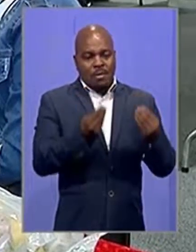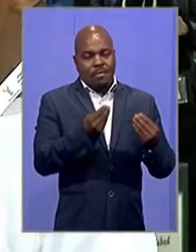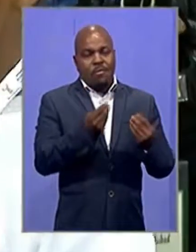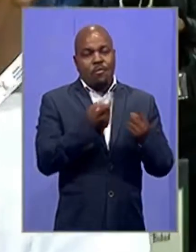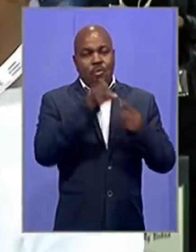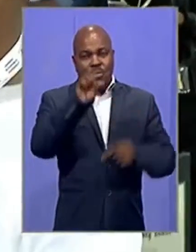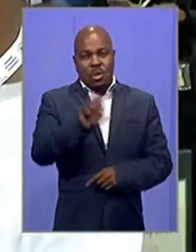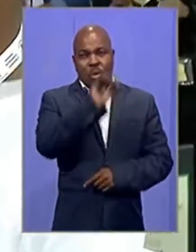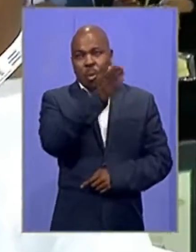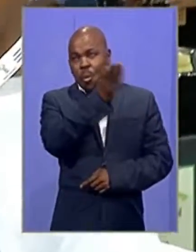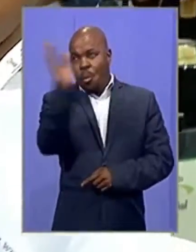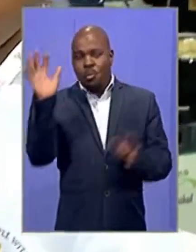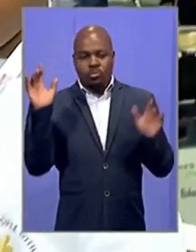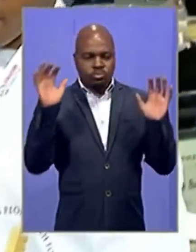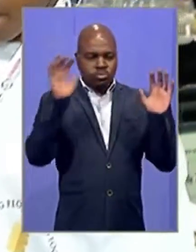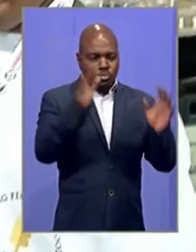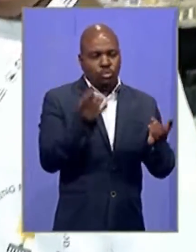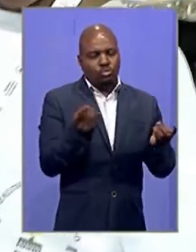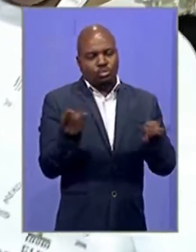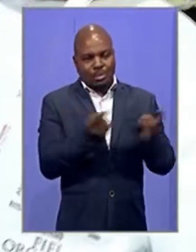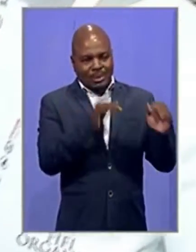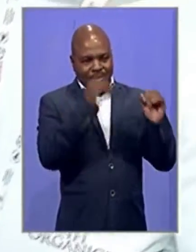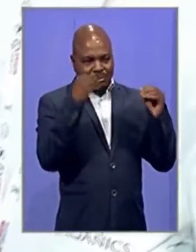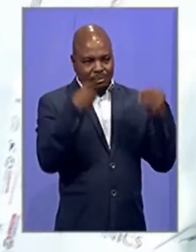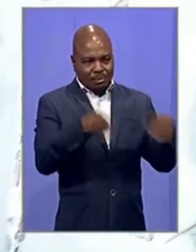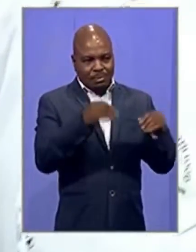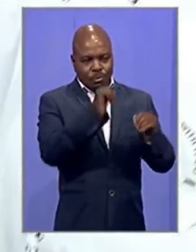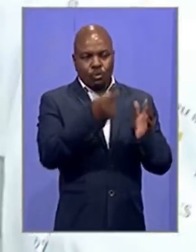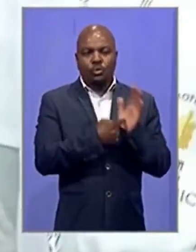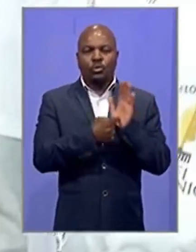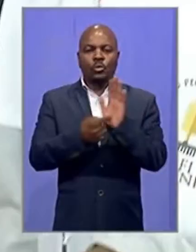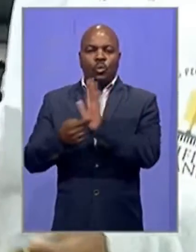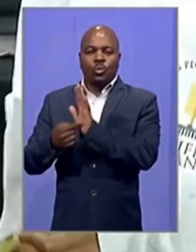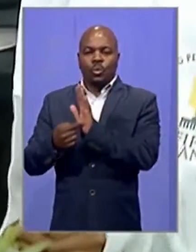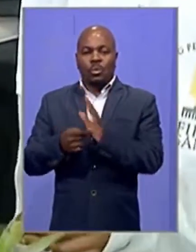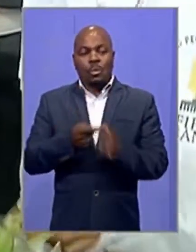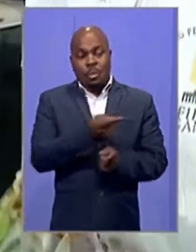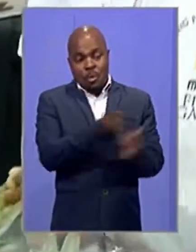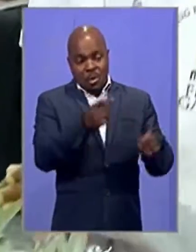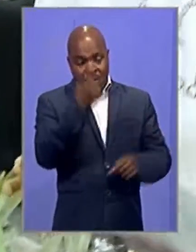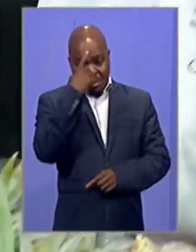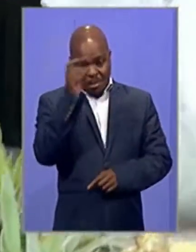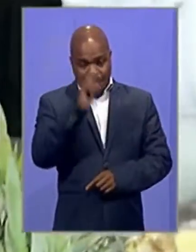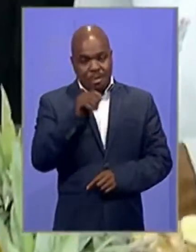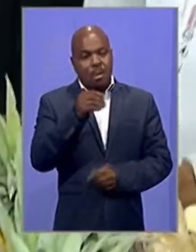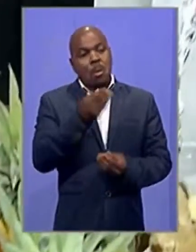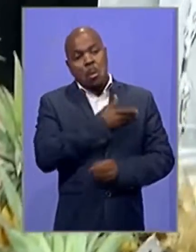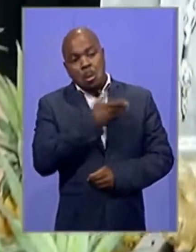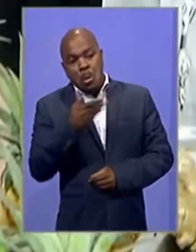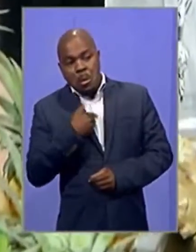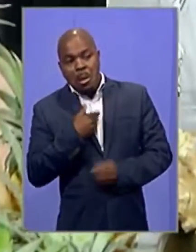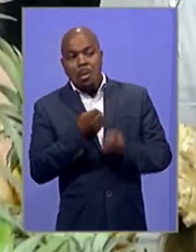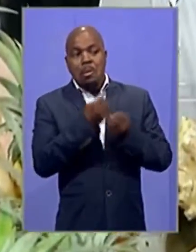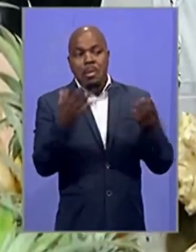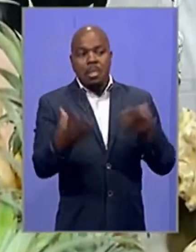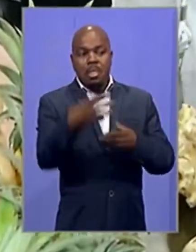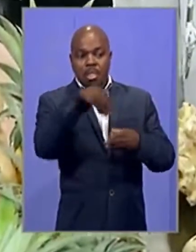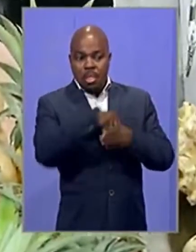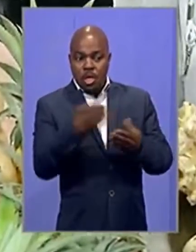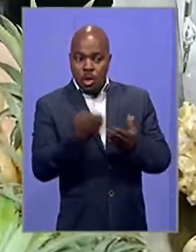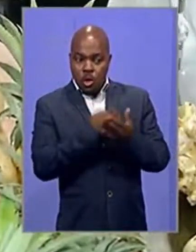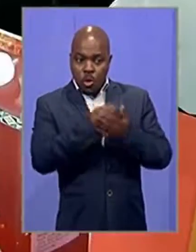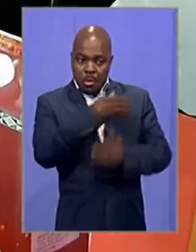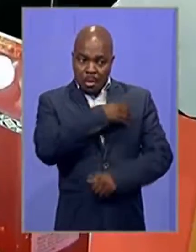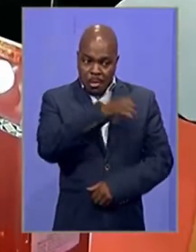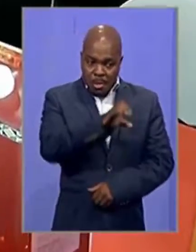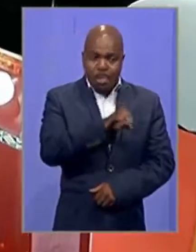ba bontsha dikuno le ditirelo tsa bone. Ba dumela gore fa basadi ba le bantsi ba ka matlafadiwa mo mererong ya ikonomi, seno se tla